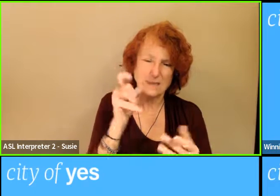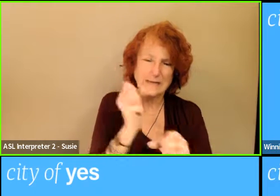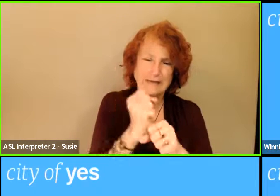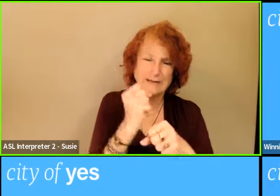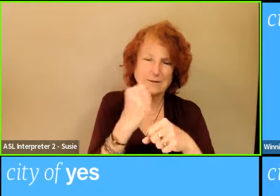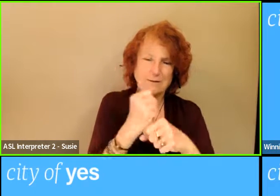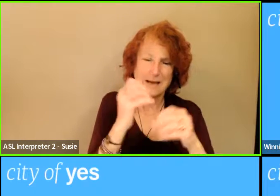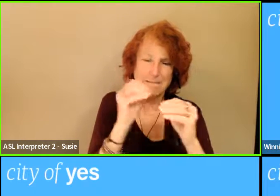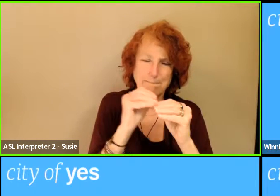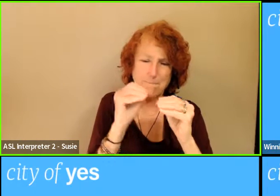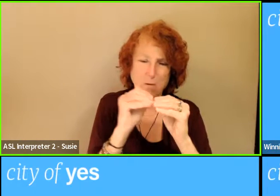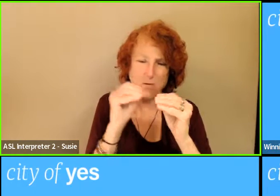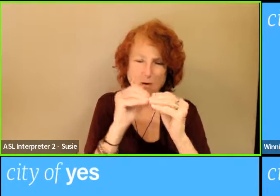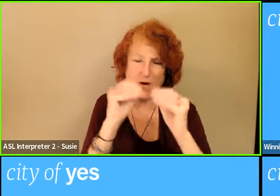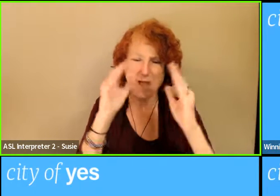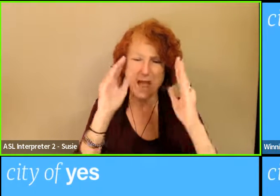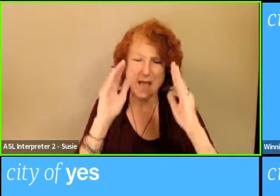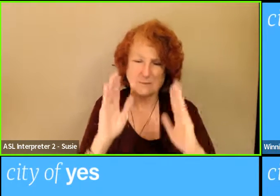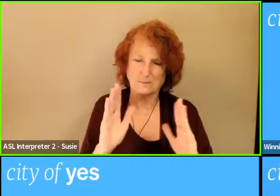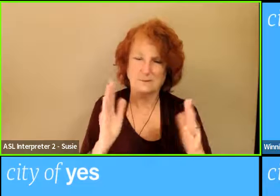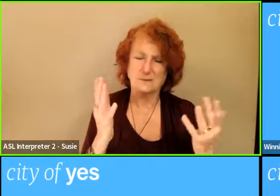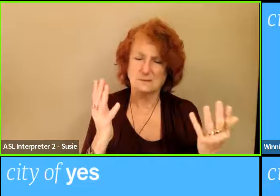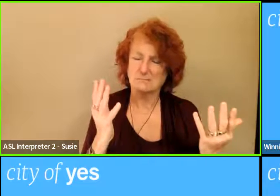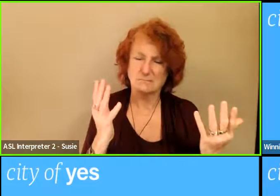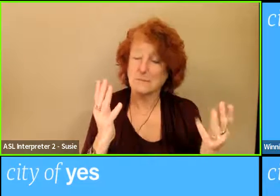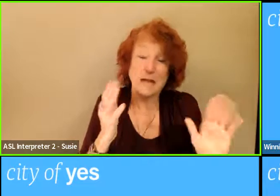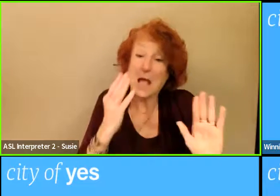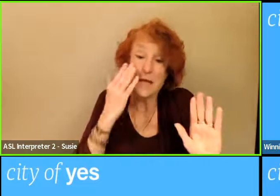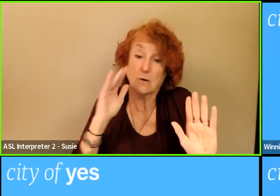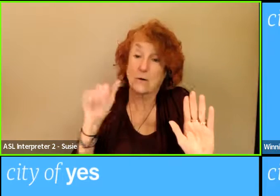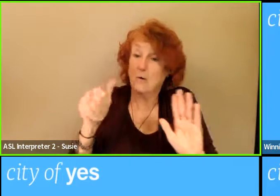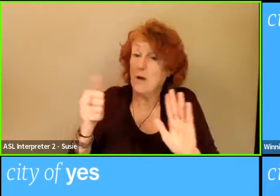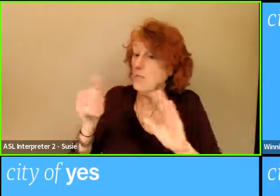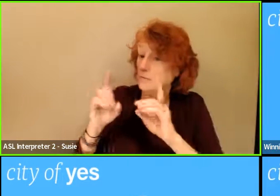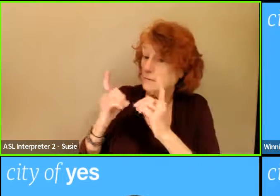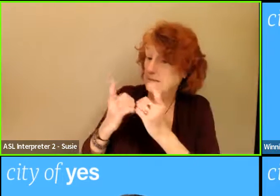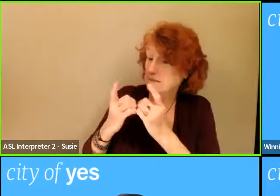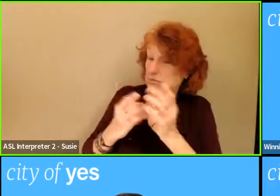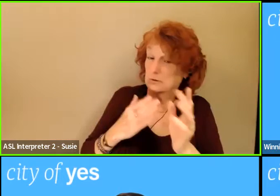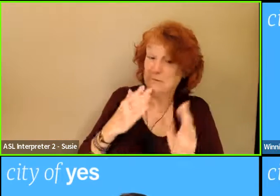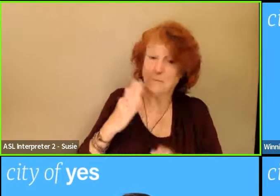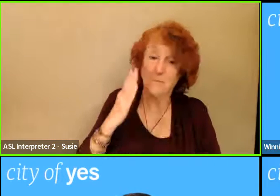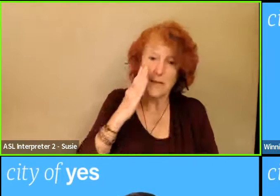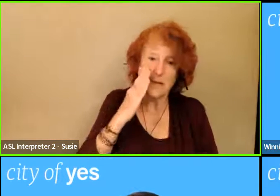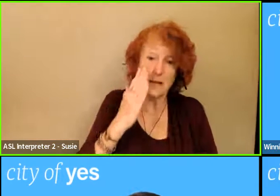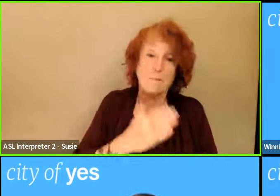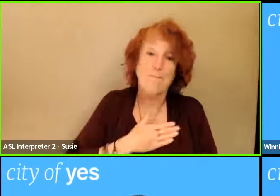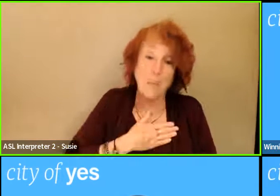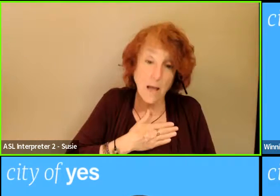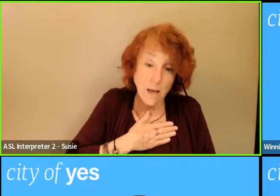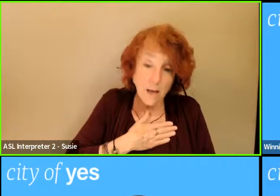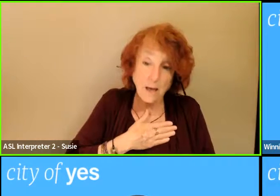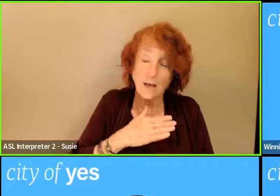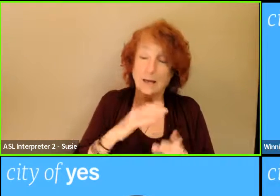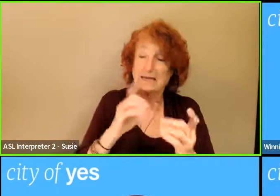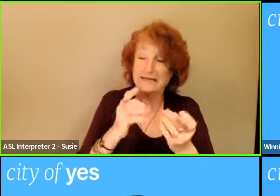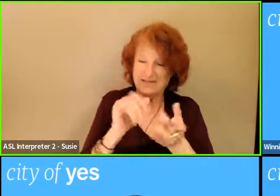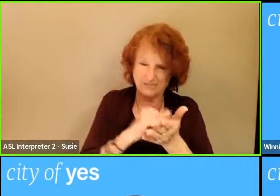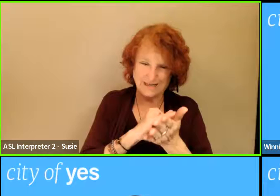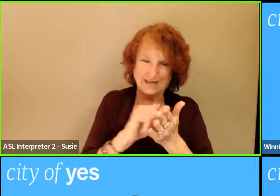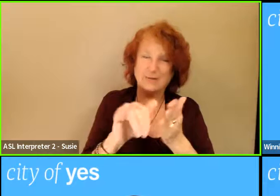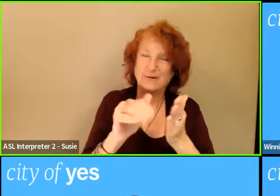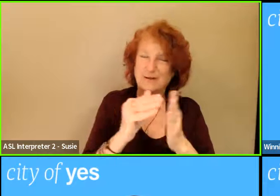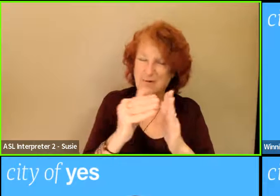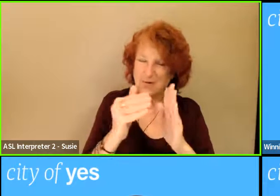housing is. I mean, I can't speak to other districts, but I do know that overall, New York City's population